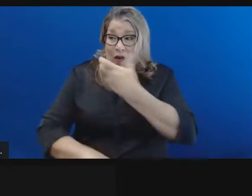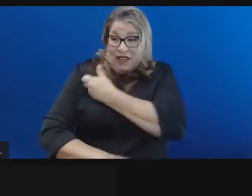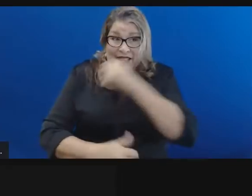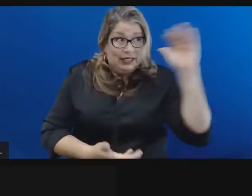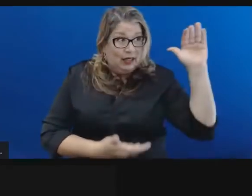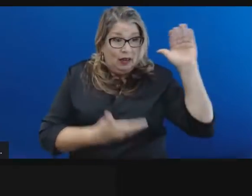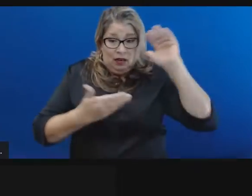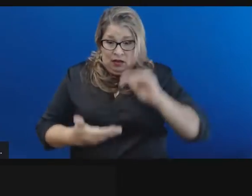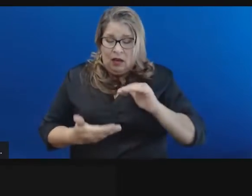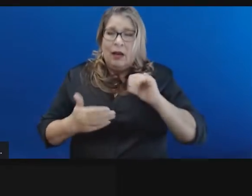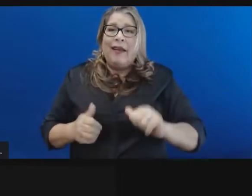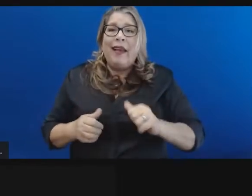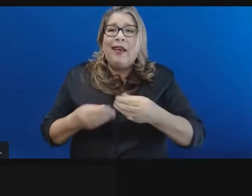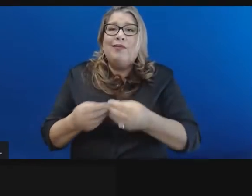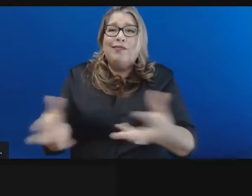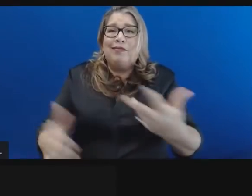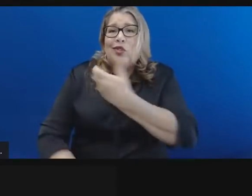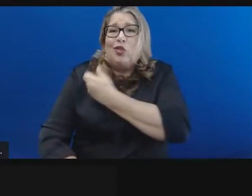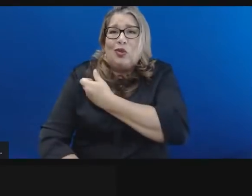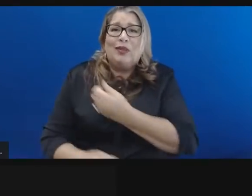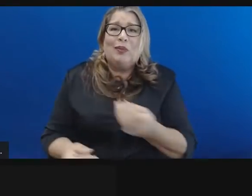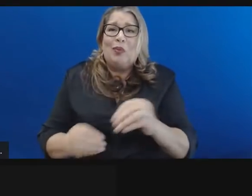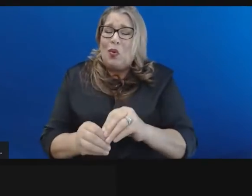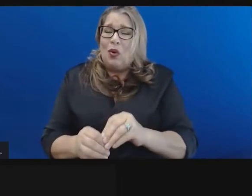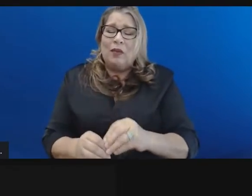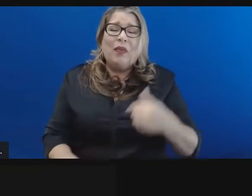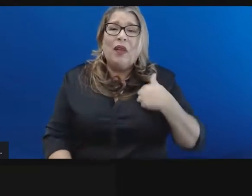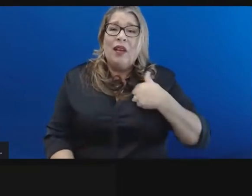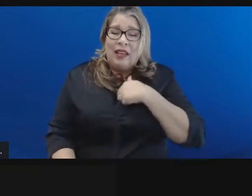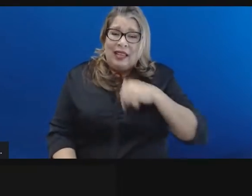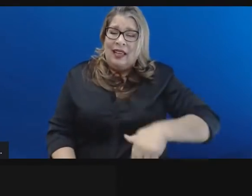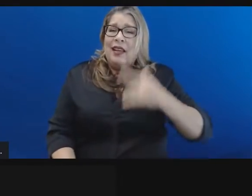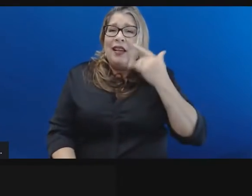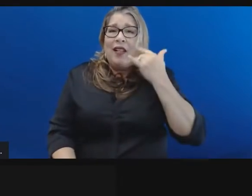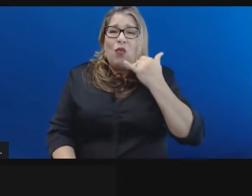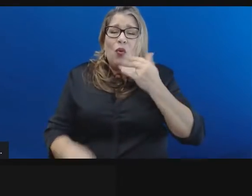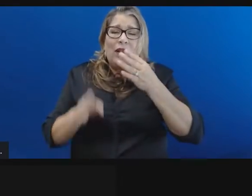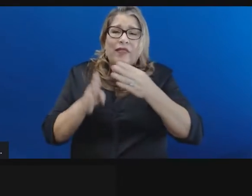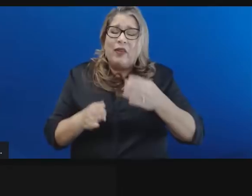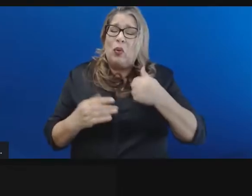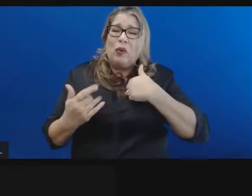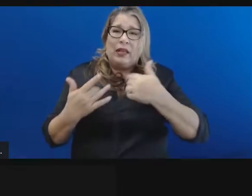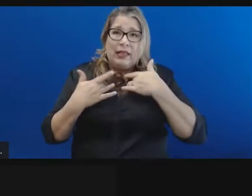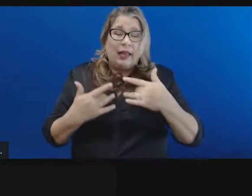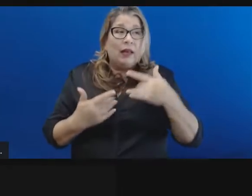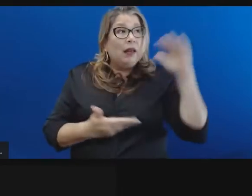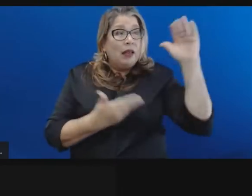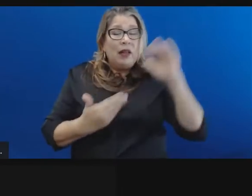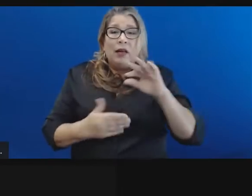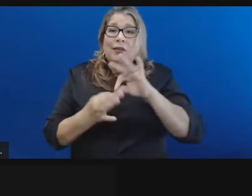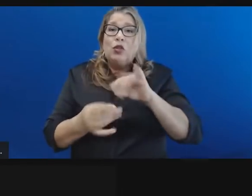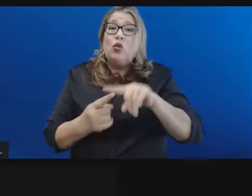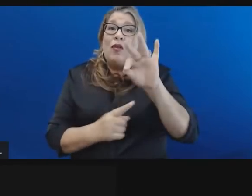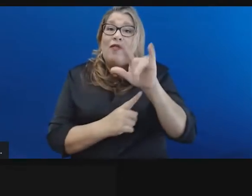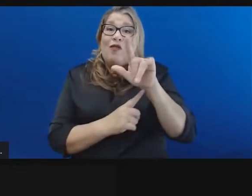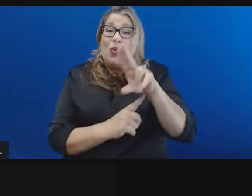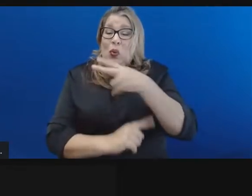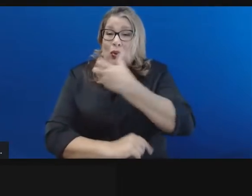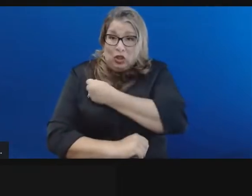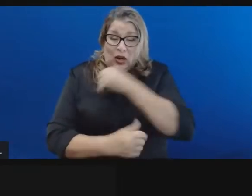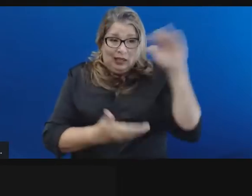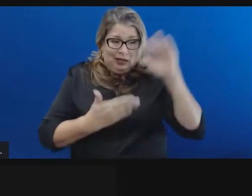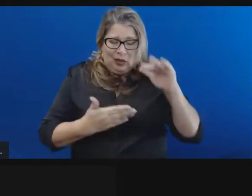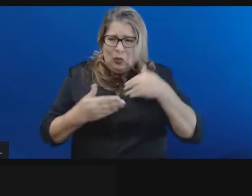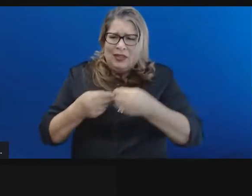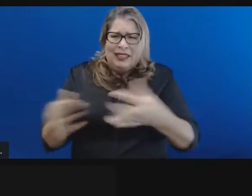has always stood up strong in the face of flu and getting vaccines out there quickly to lots and lots of Californians. This is